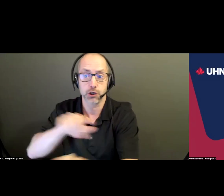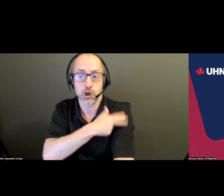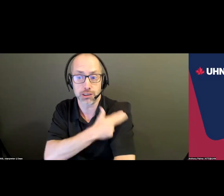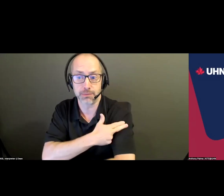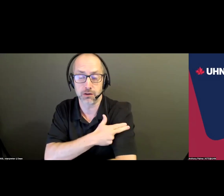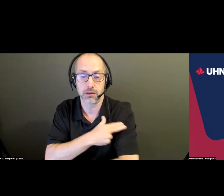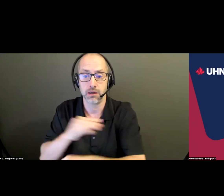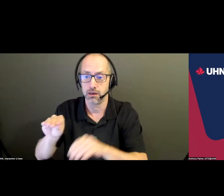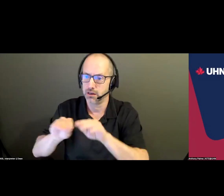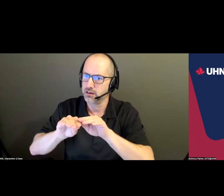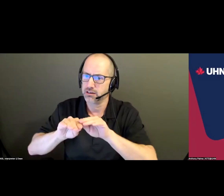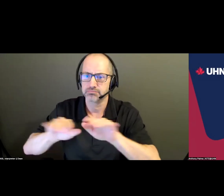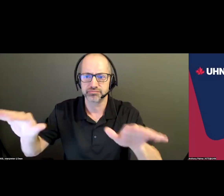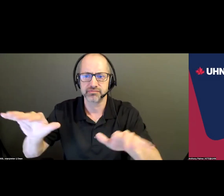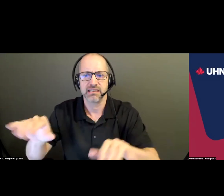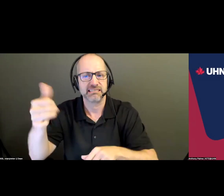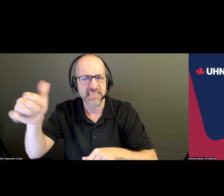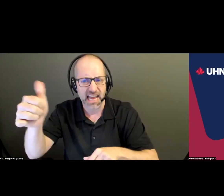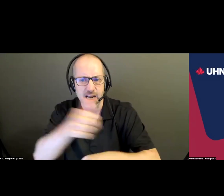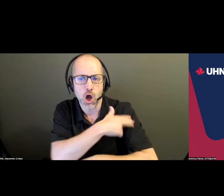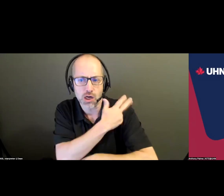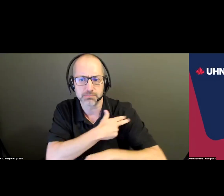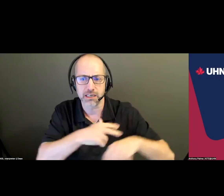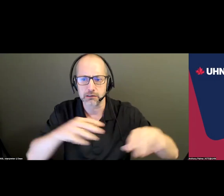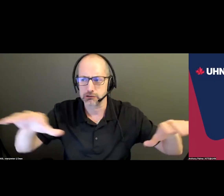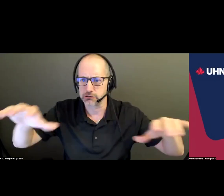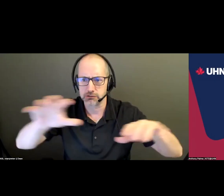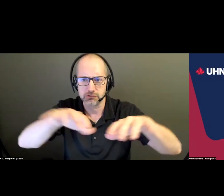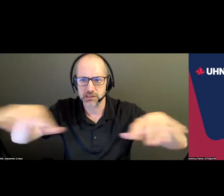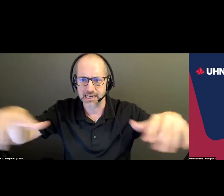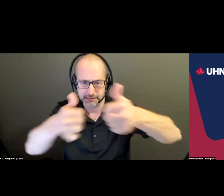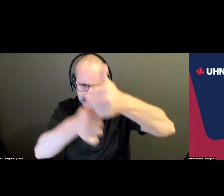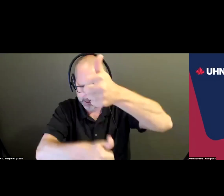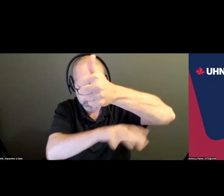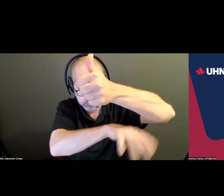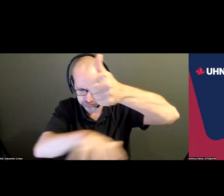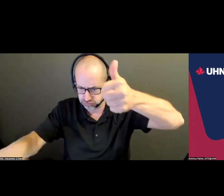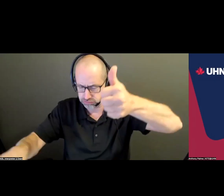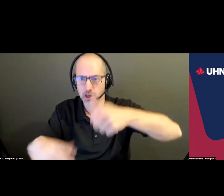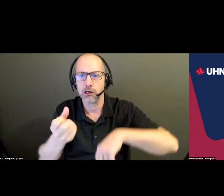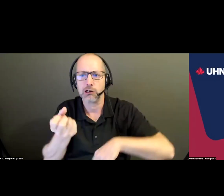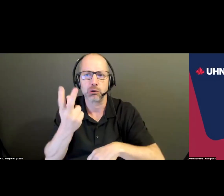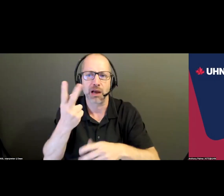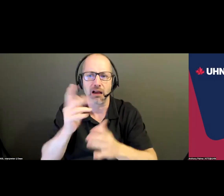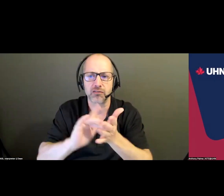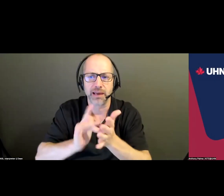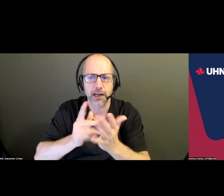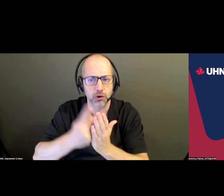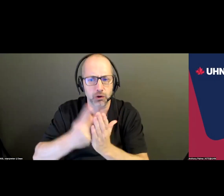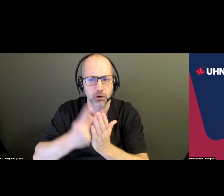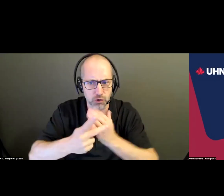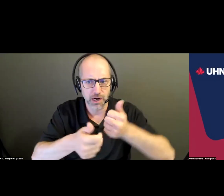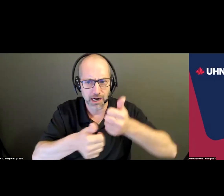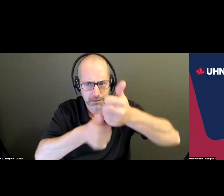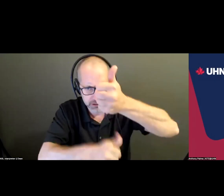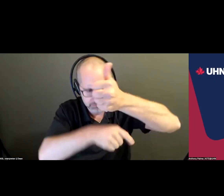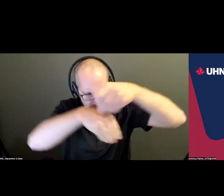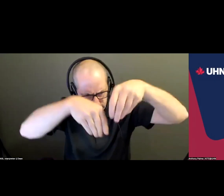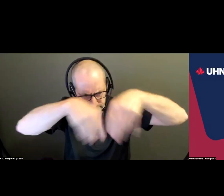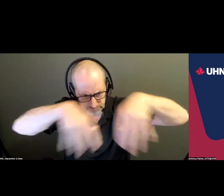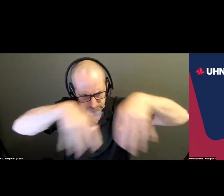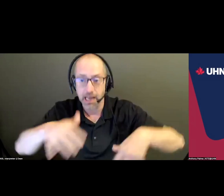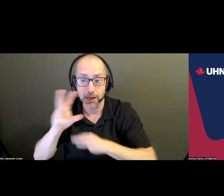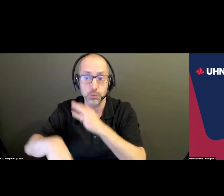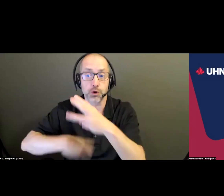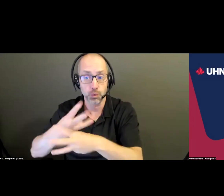about 10 hospital sites, 12 medical programs, and we're also a world leader in rehabilitation